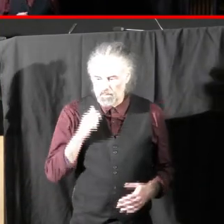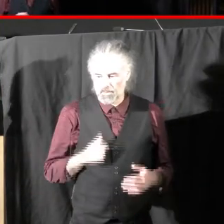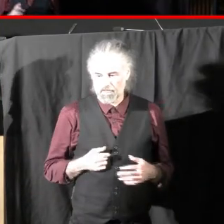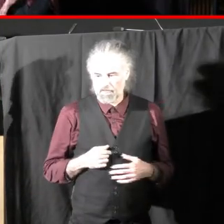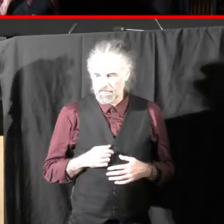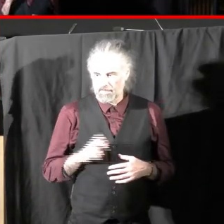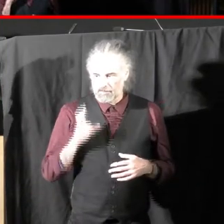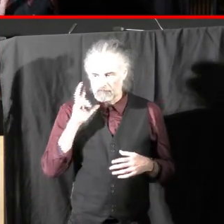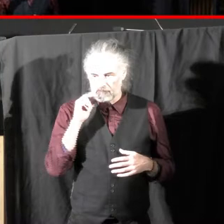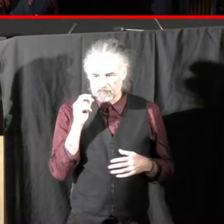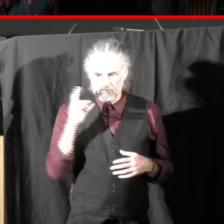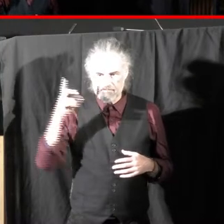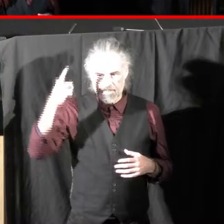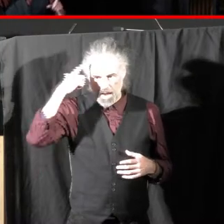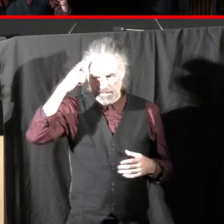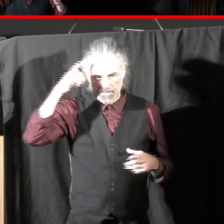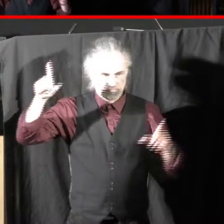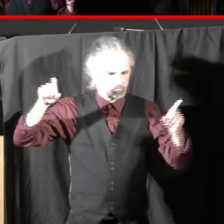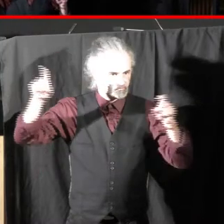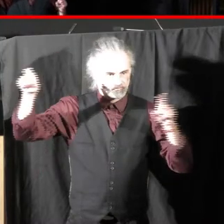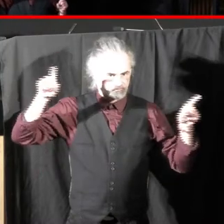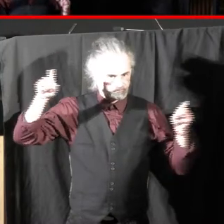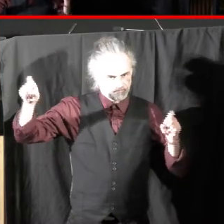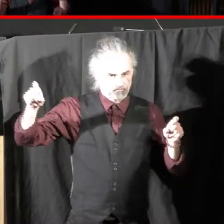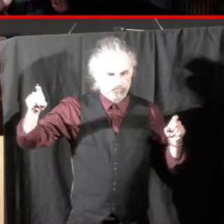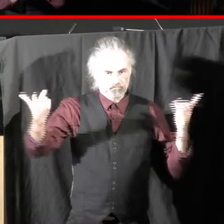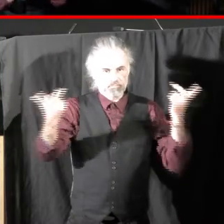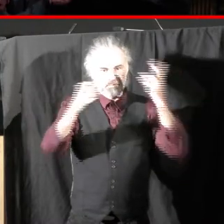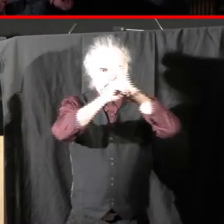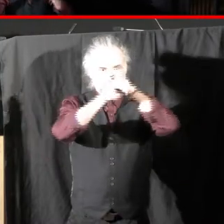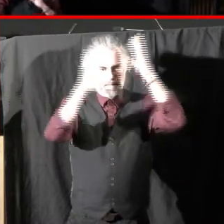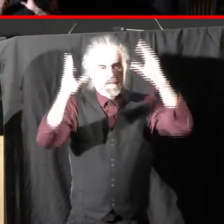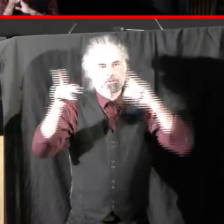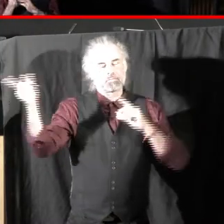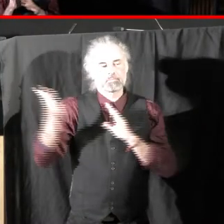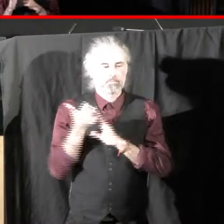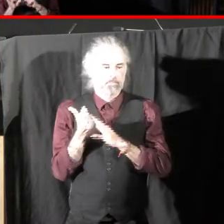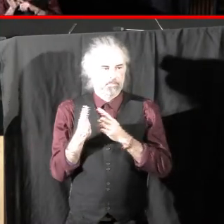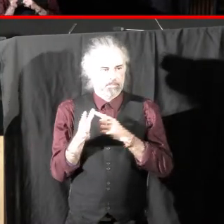We're going to take some of the suggestions that we had, and we're going to imagine that the mayor